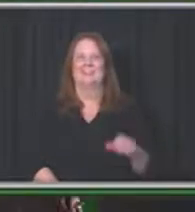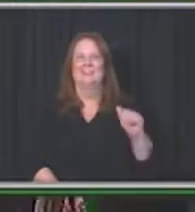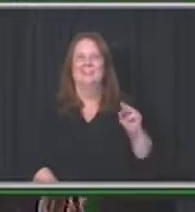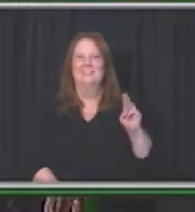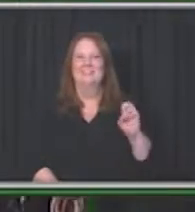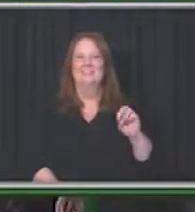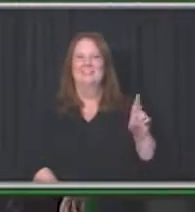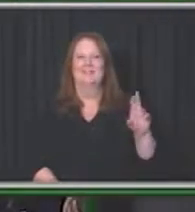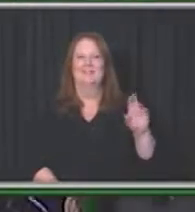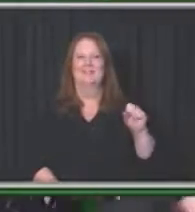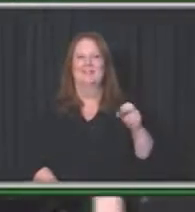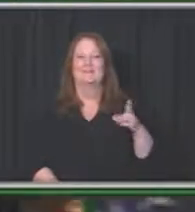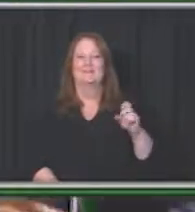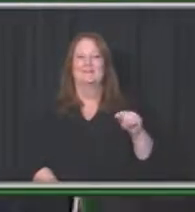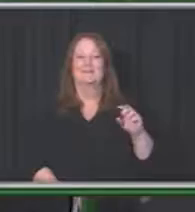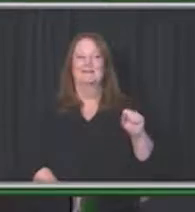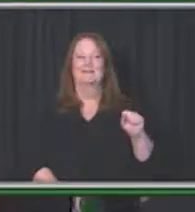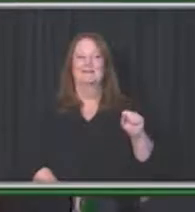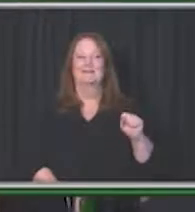Amber Sheets.